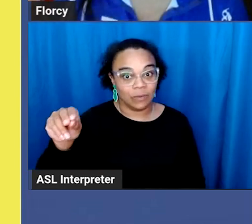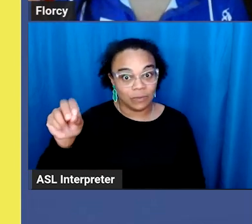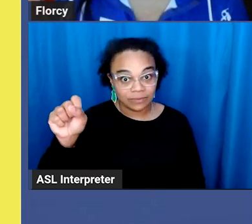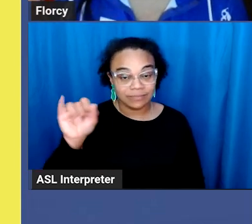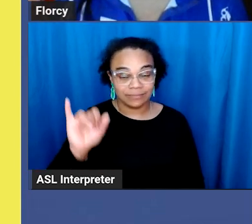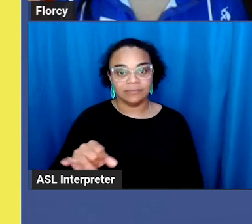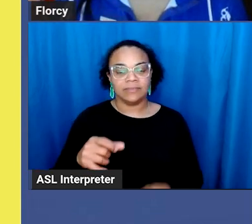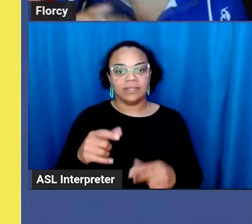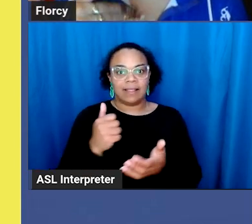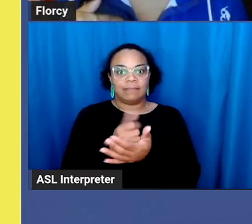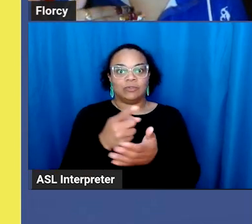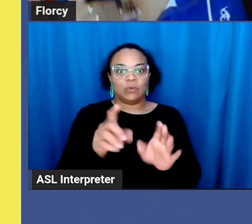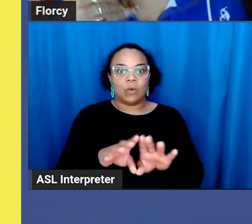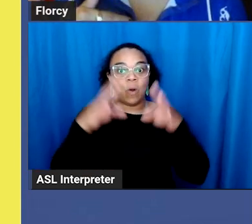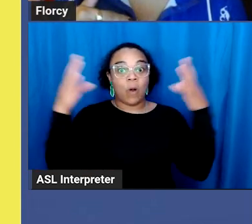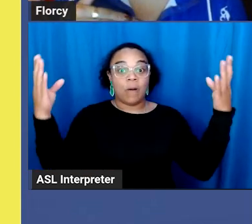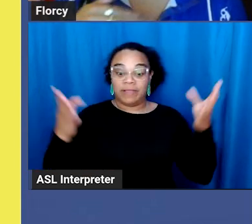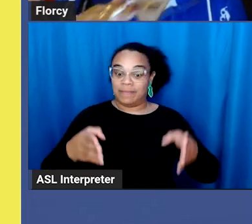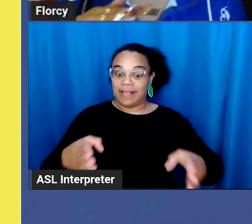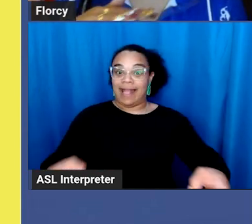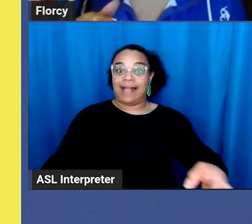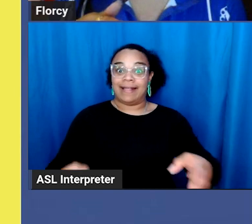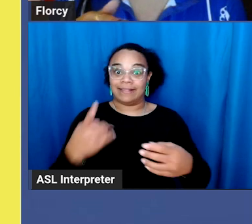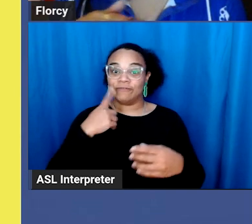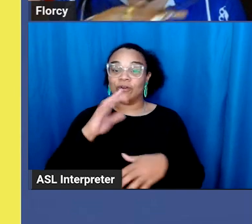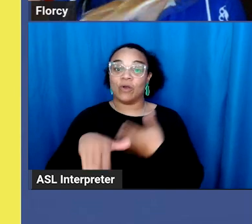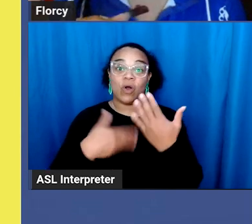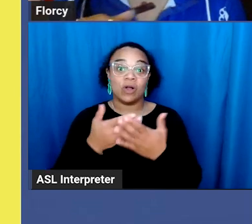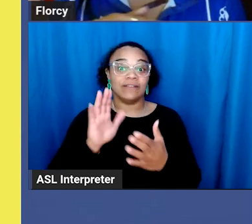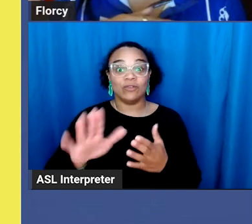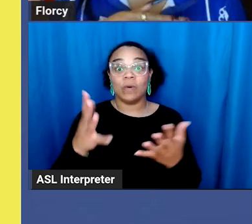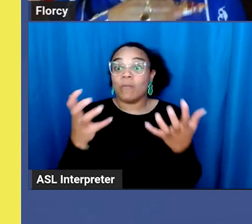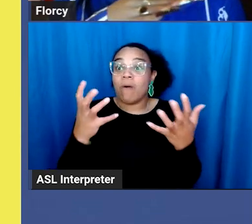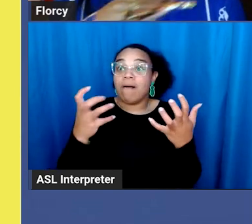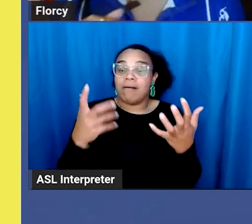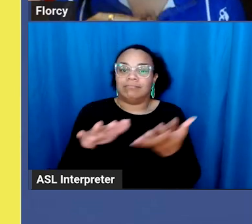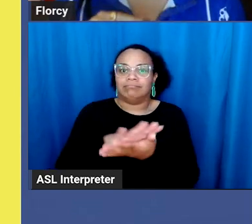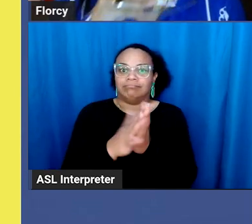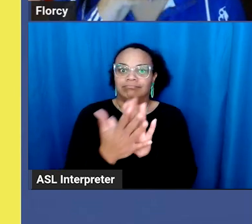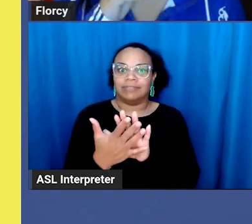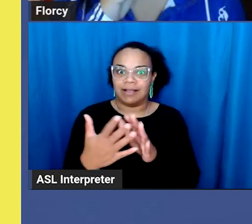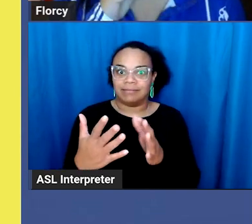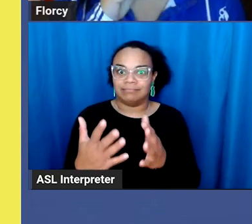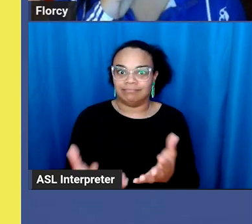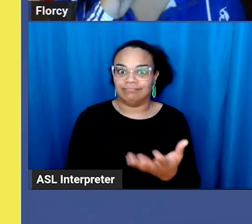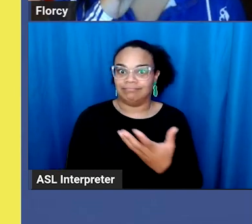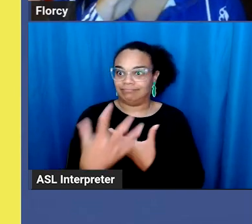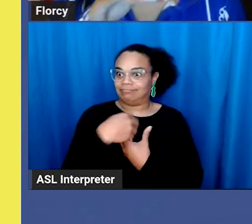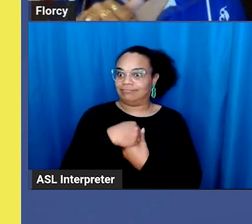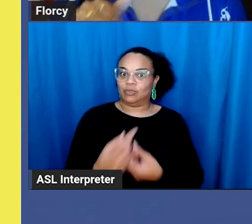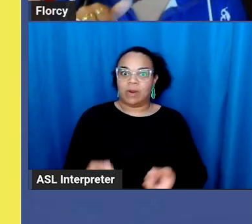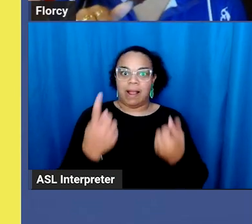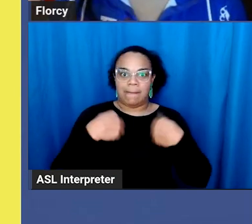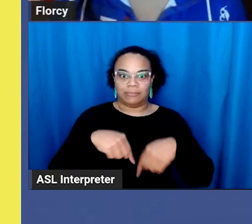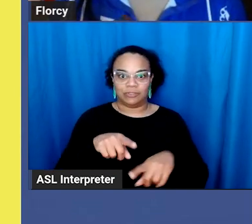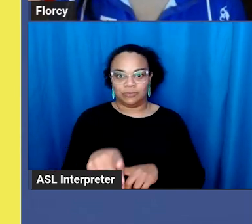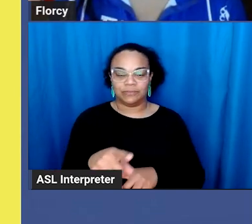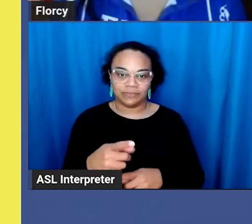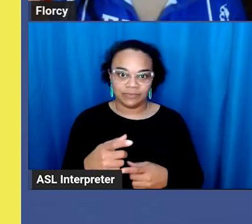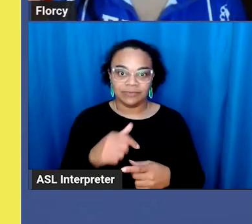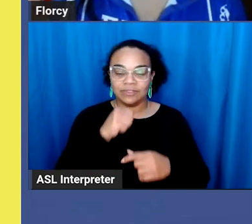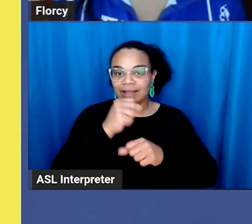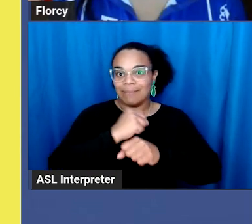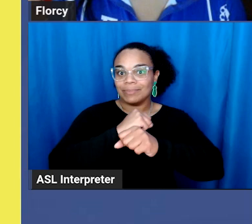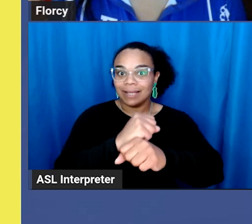to come forward to you in a way that's not like blocked, in a way that's not stagnant, in a way that's like very as smooth sailing as